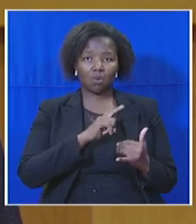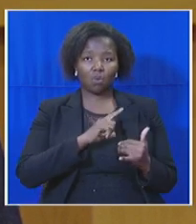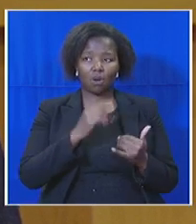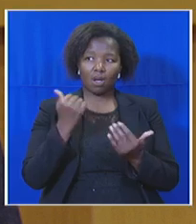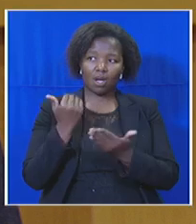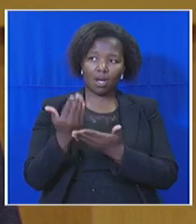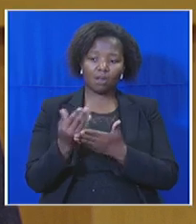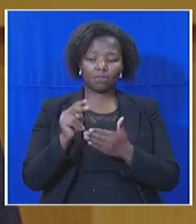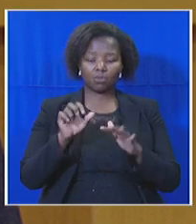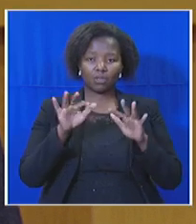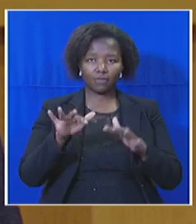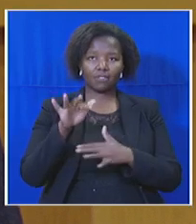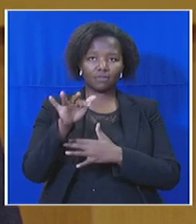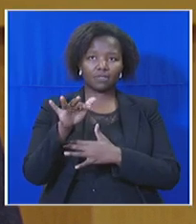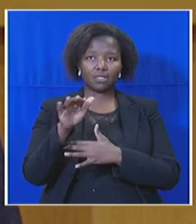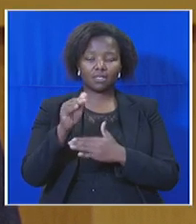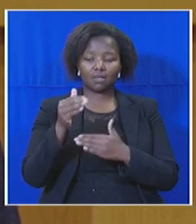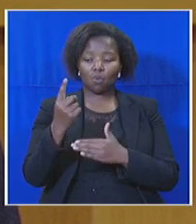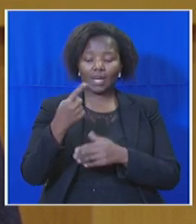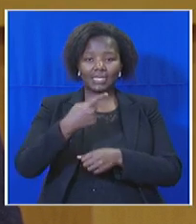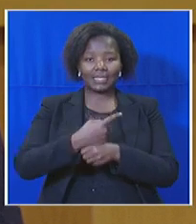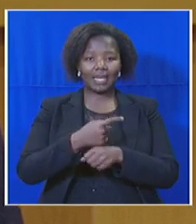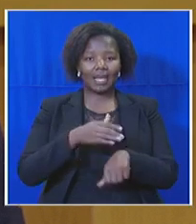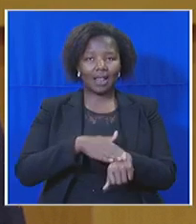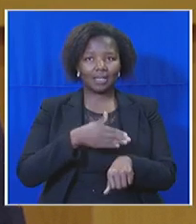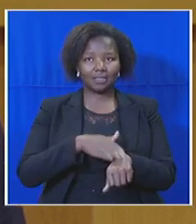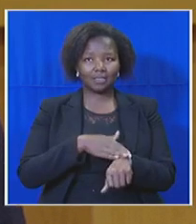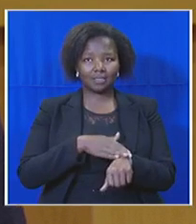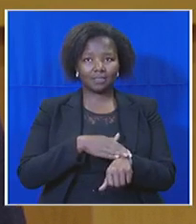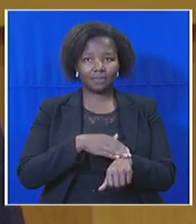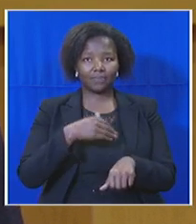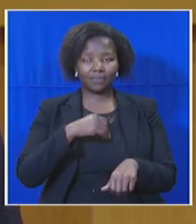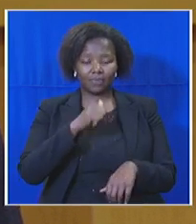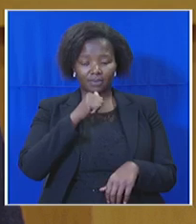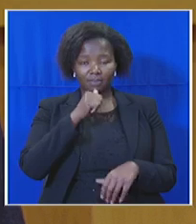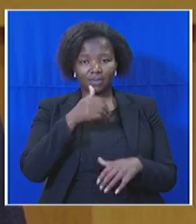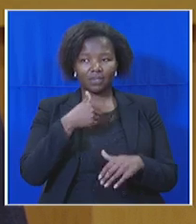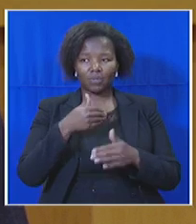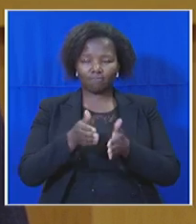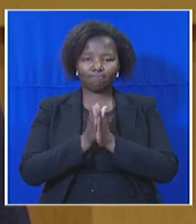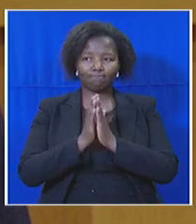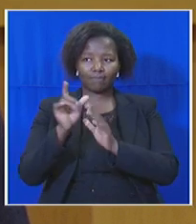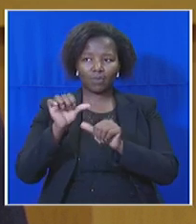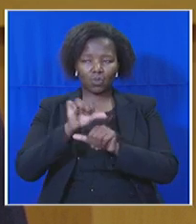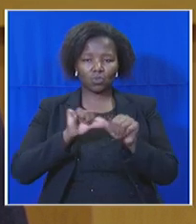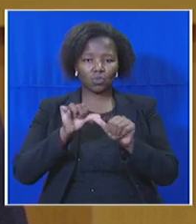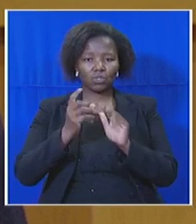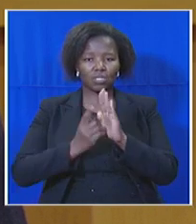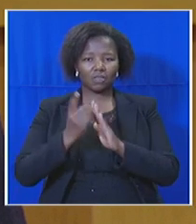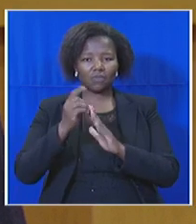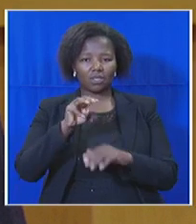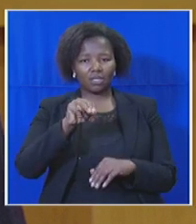2015 was 1 day late. Despite pleas to the Social Development MEC and